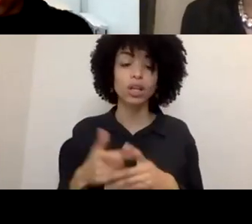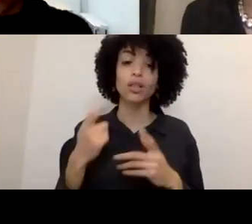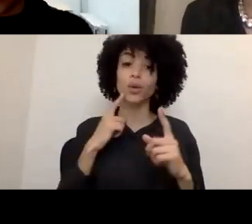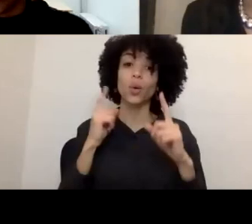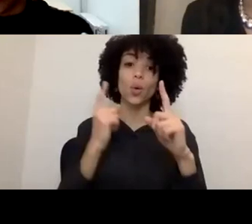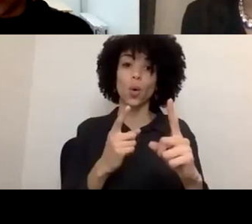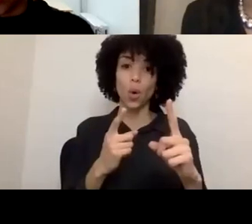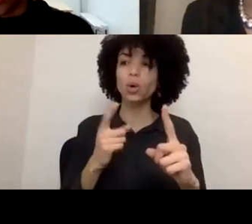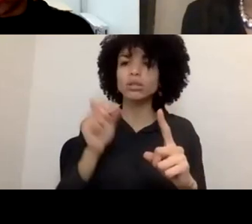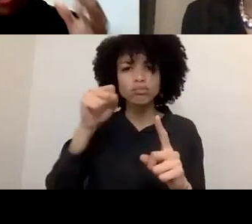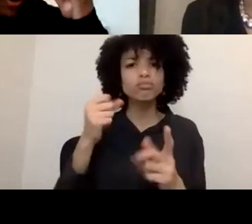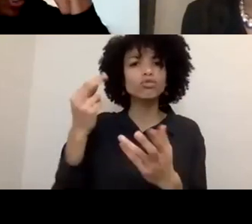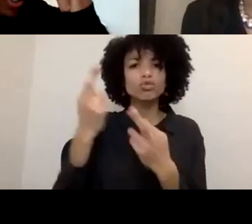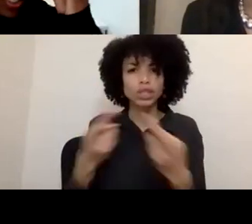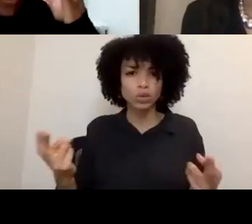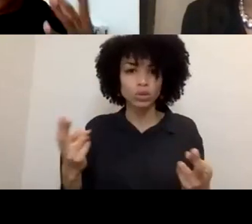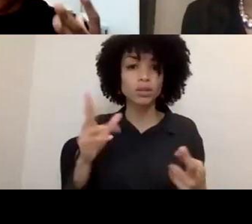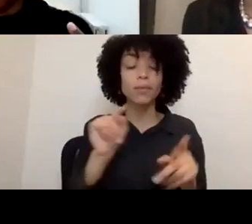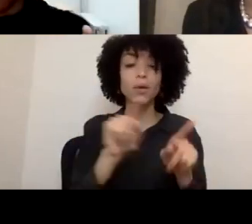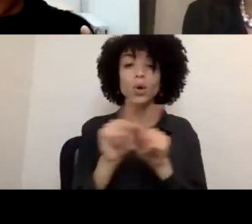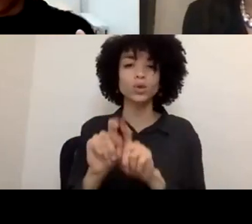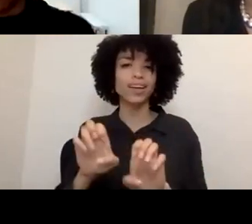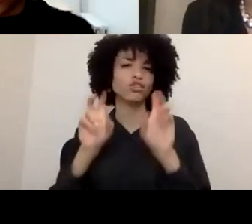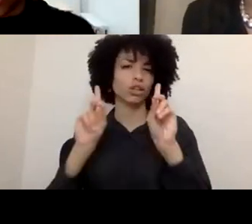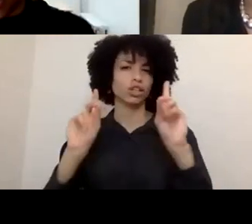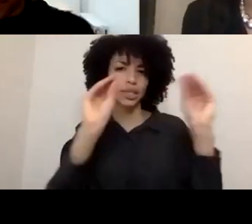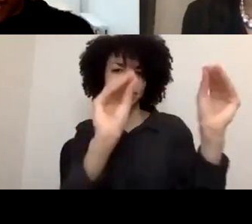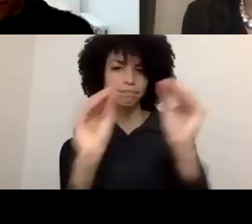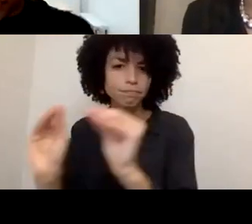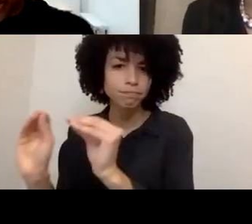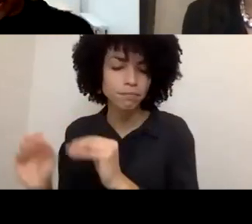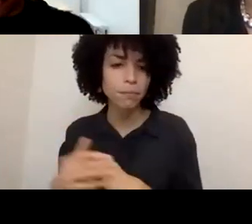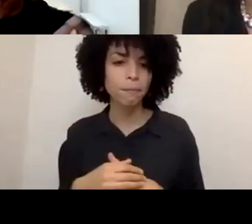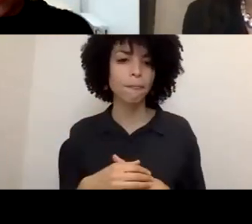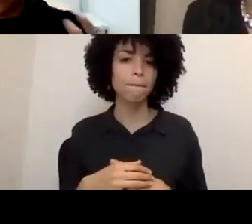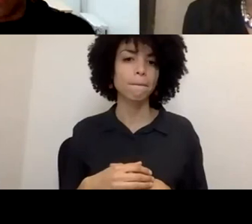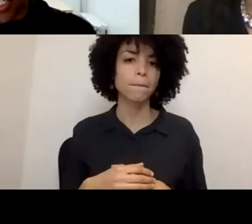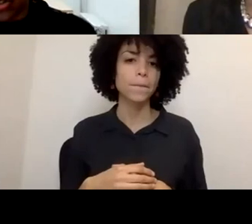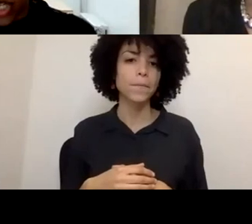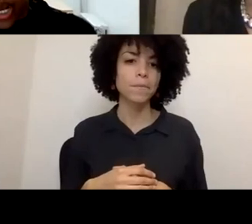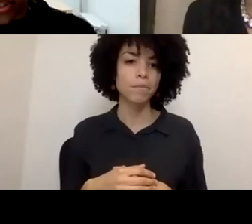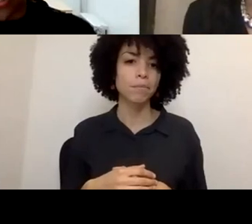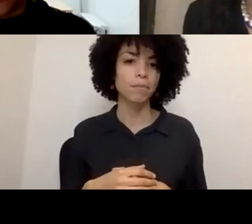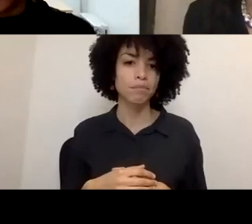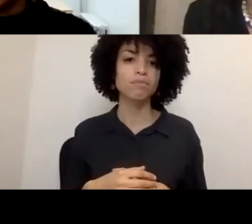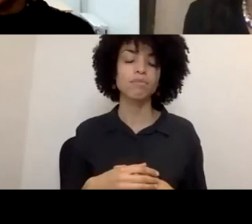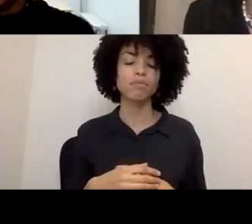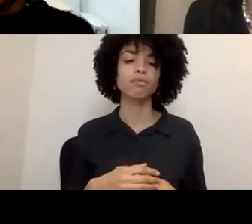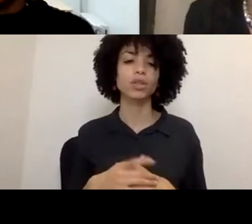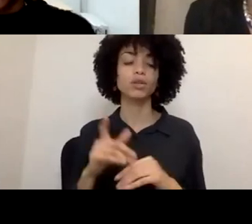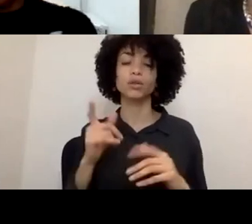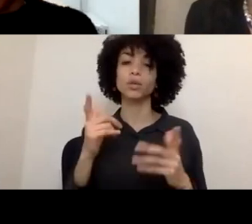but it's also, there's a huge educational component to it, and that you're really focusing on a particular topic,